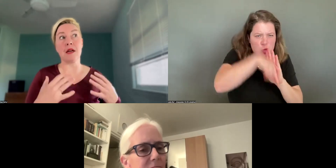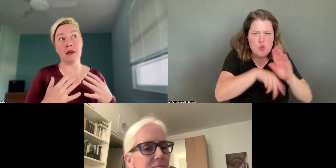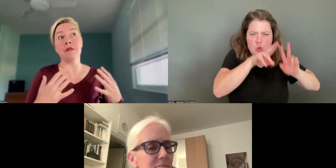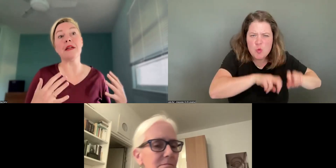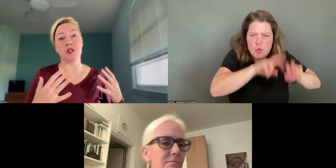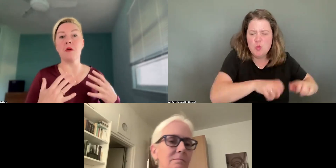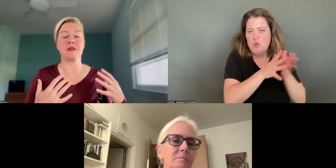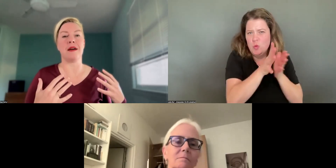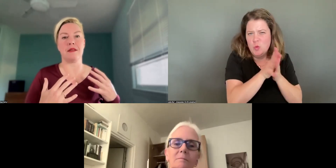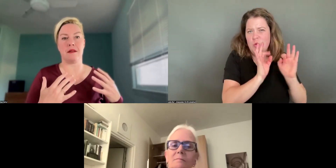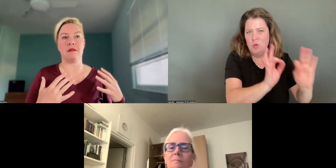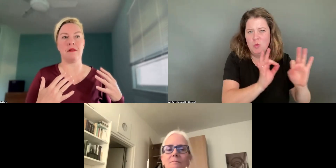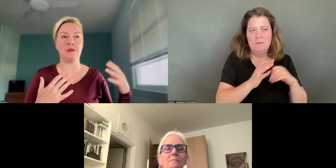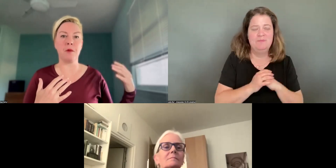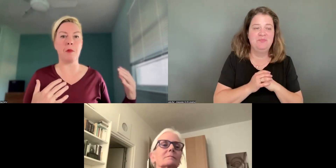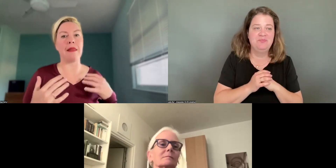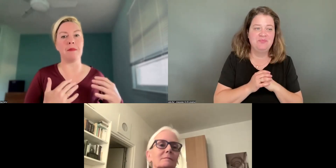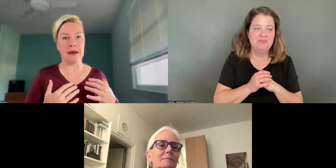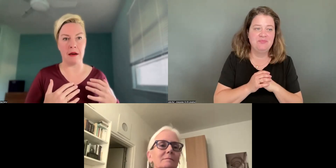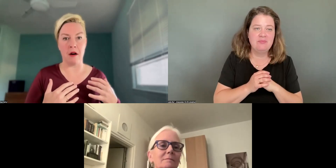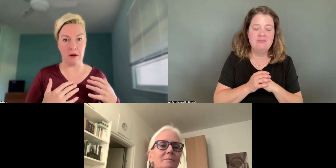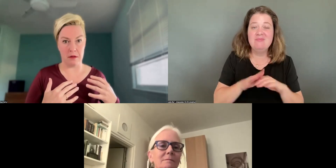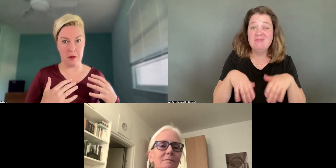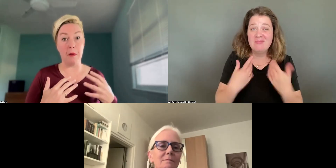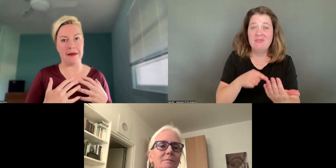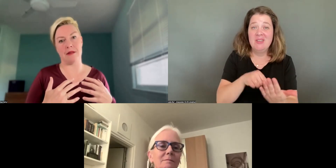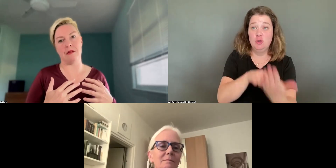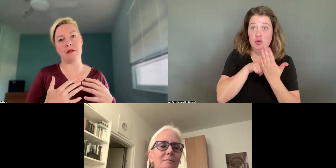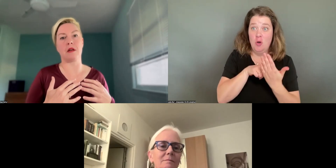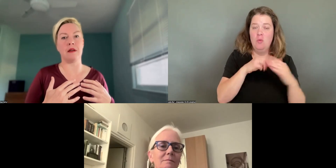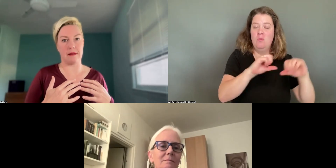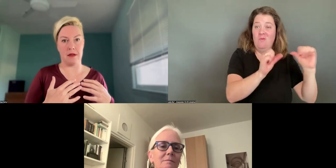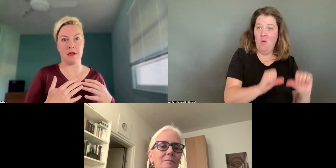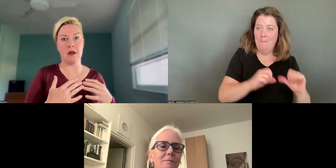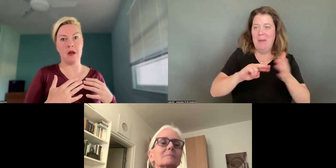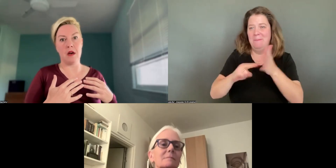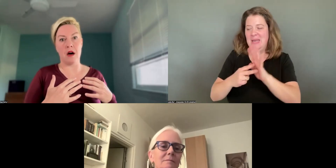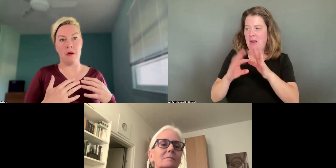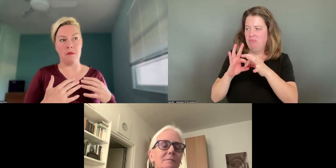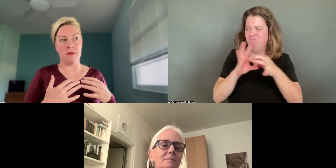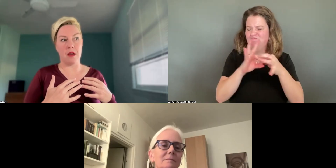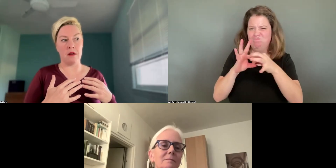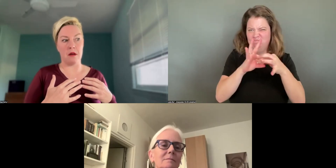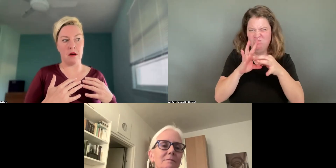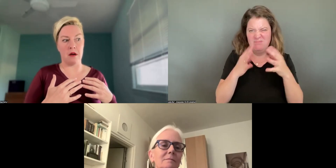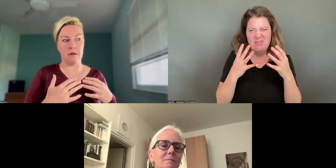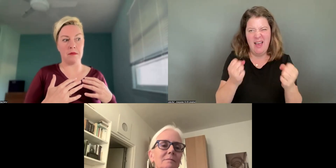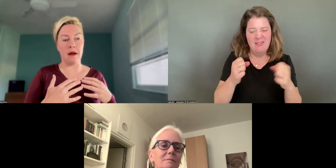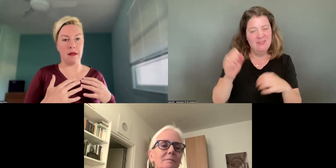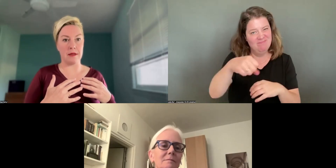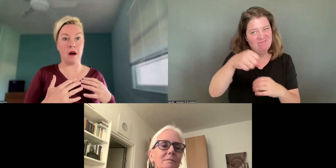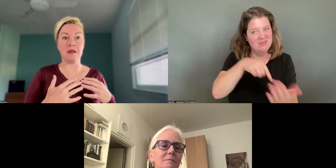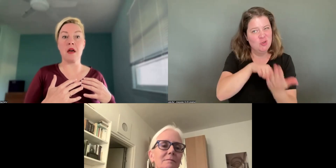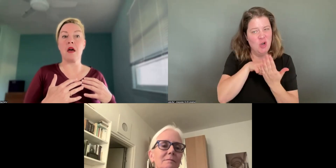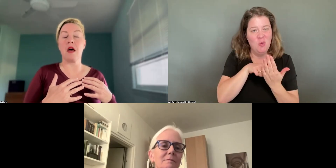Because it really shows that the form and the meaning are quite interconnected in